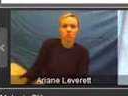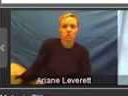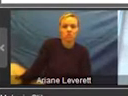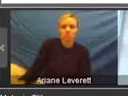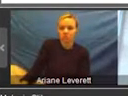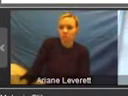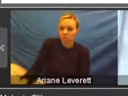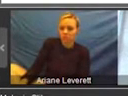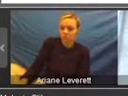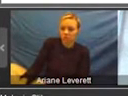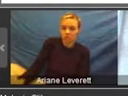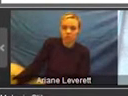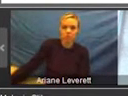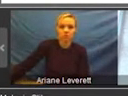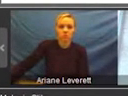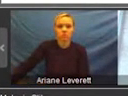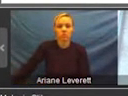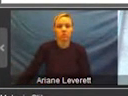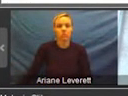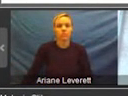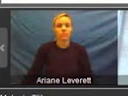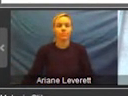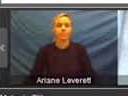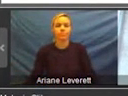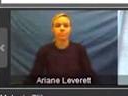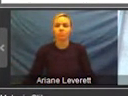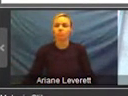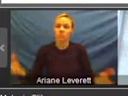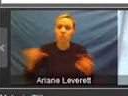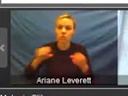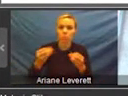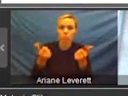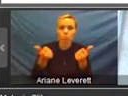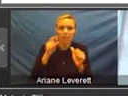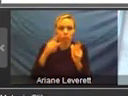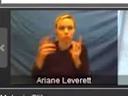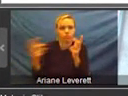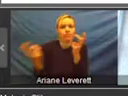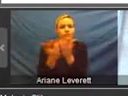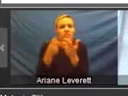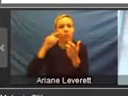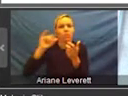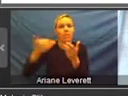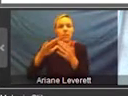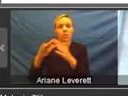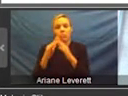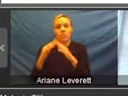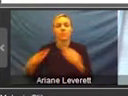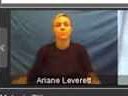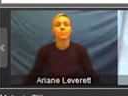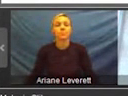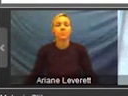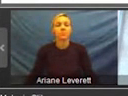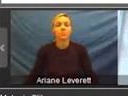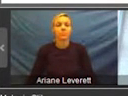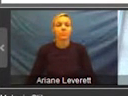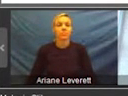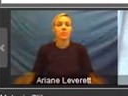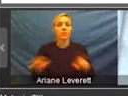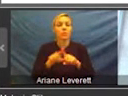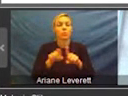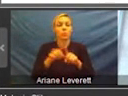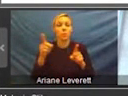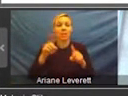of diversity is much stronger, or is one of the lessons learned, and the need for participatory approaches and